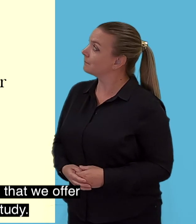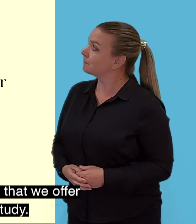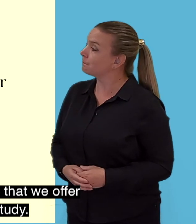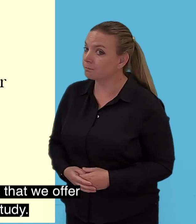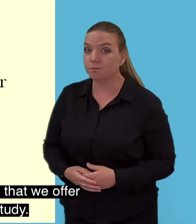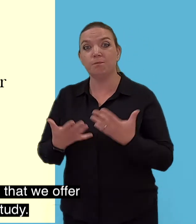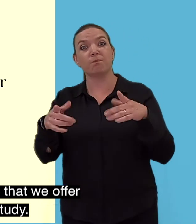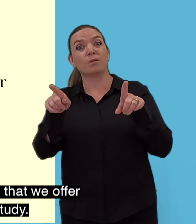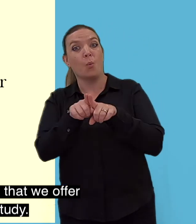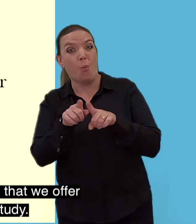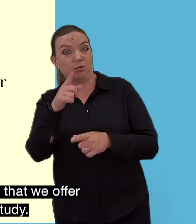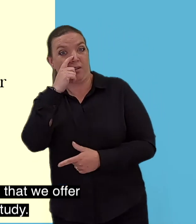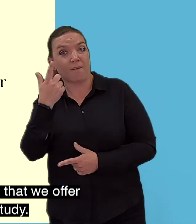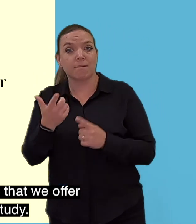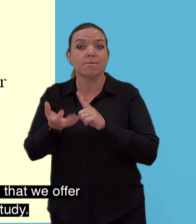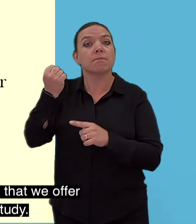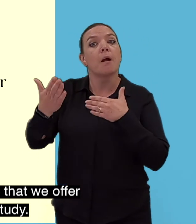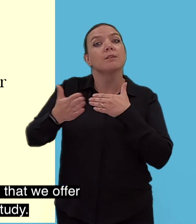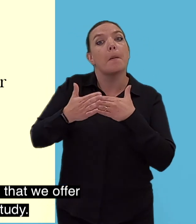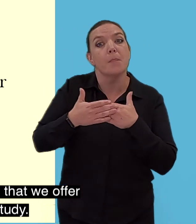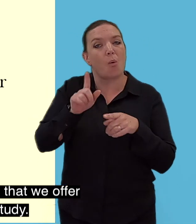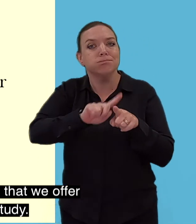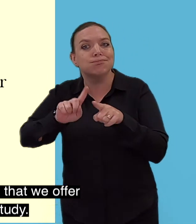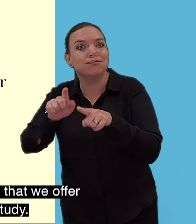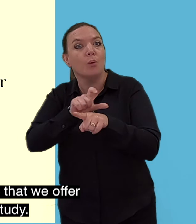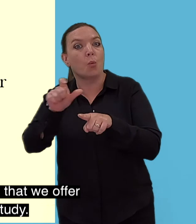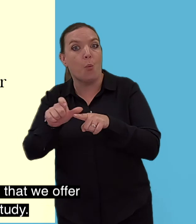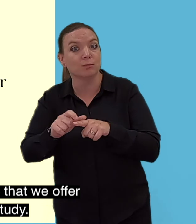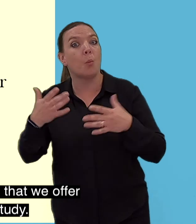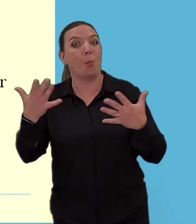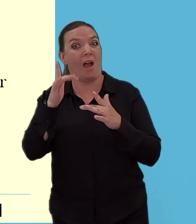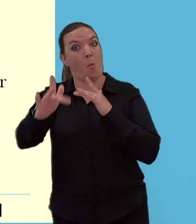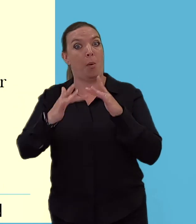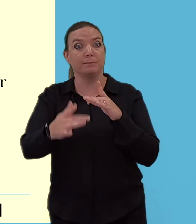getstarted@bbk.ac.uk, and you can find out more about the courses that we offer here at Birkbeck at